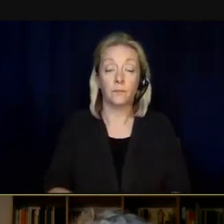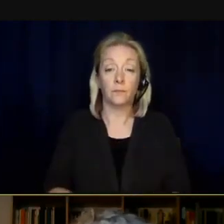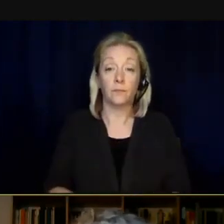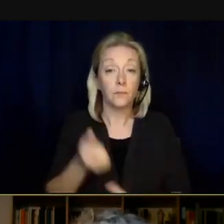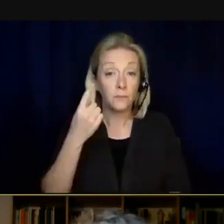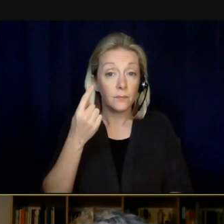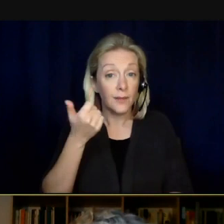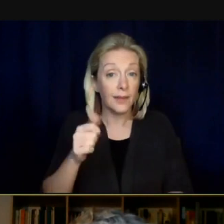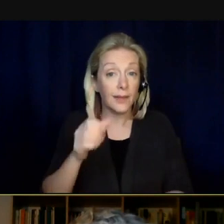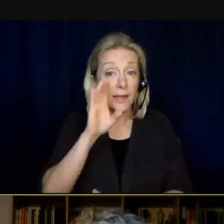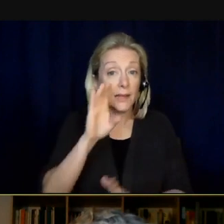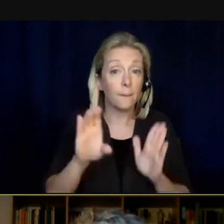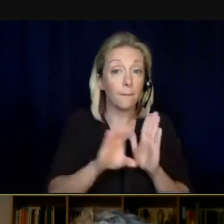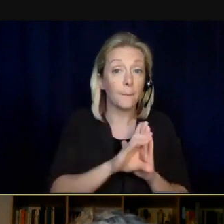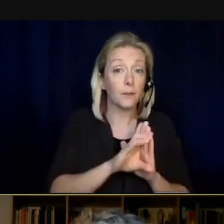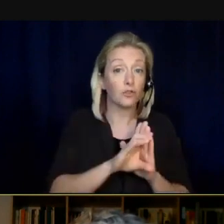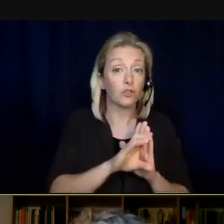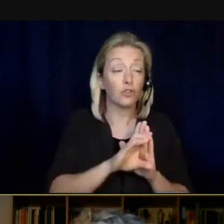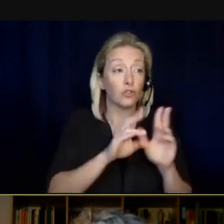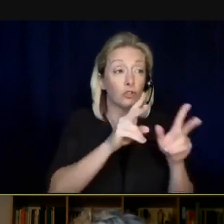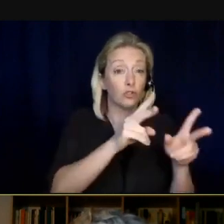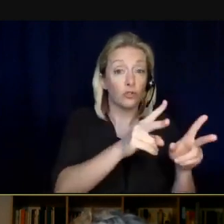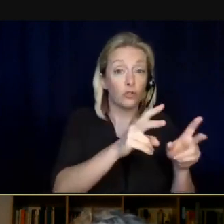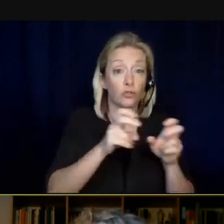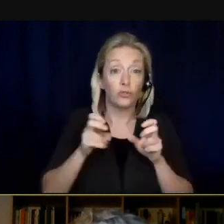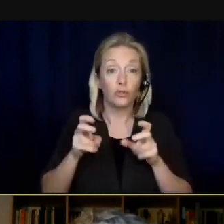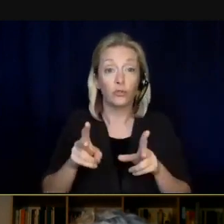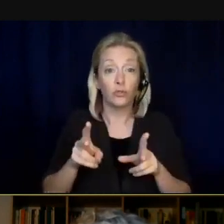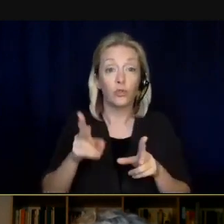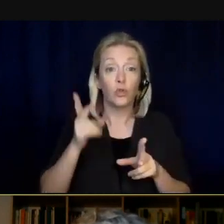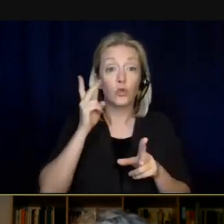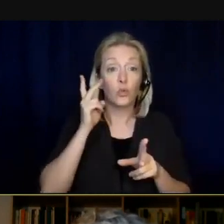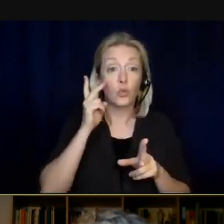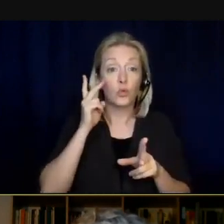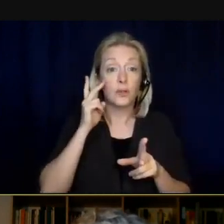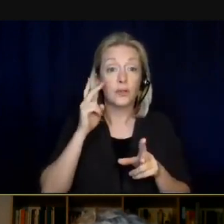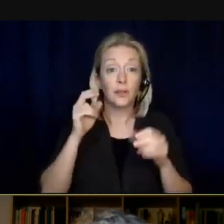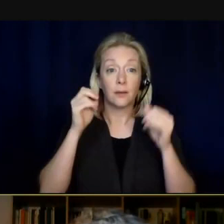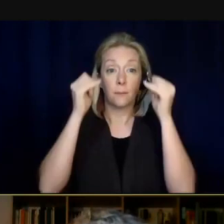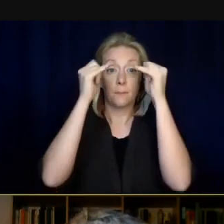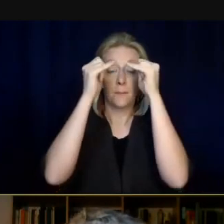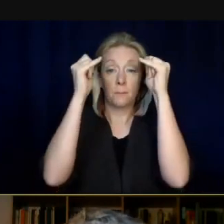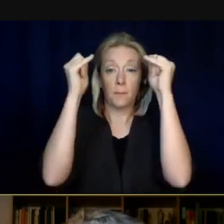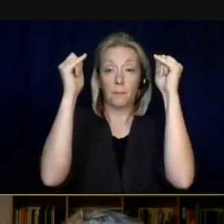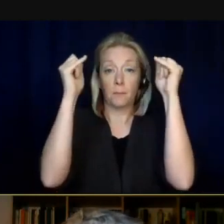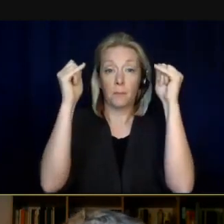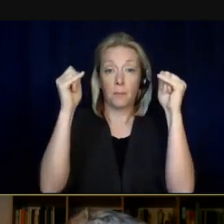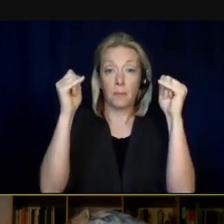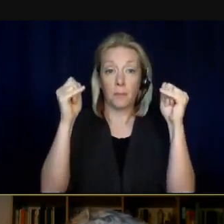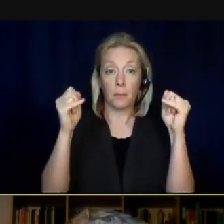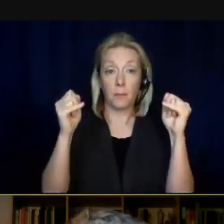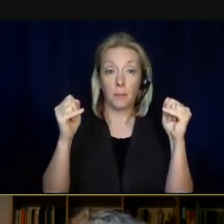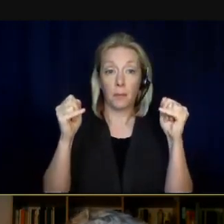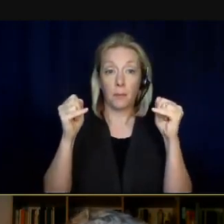you're working on, you will see that highlighted little dotted line around it. When you have